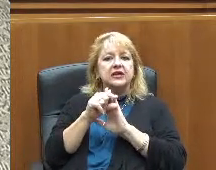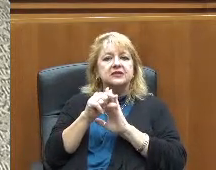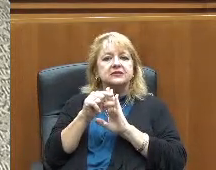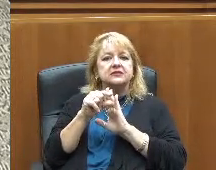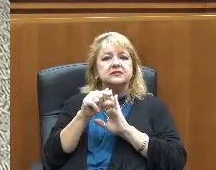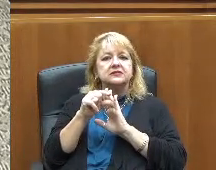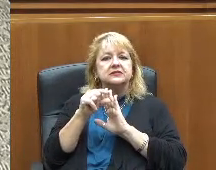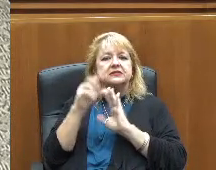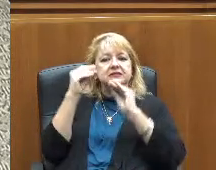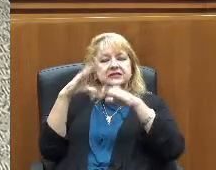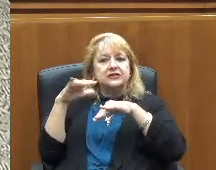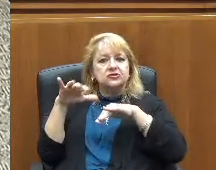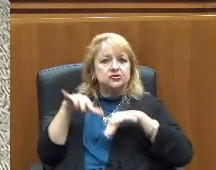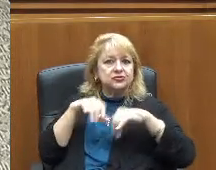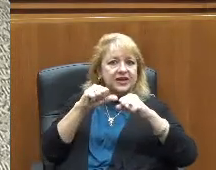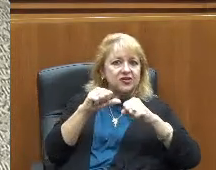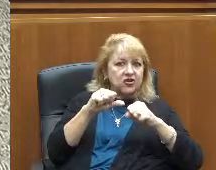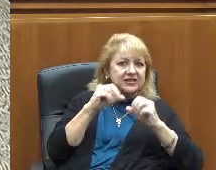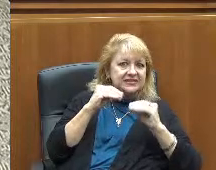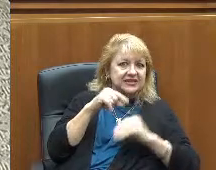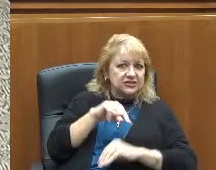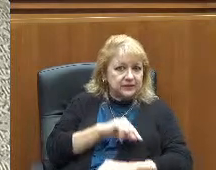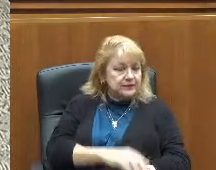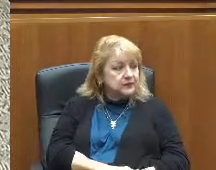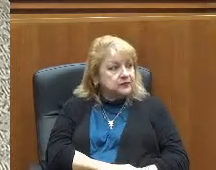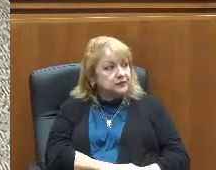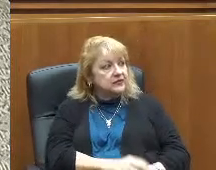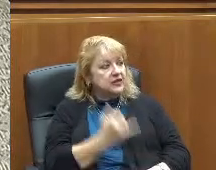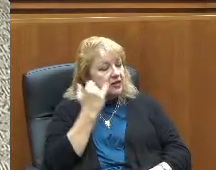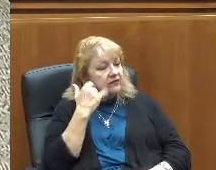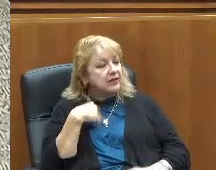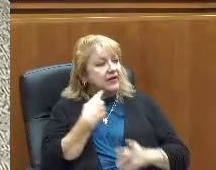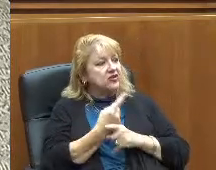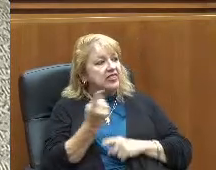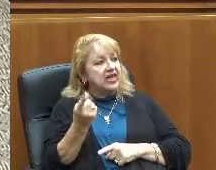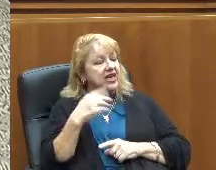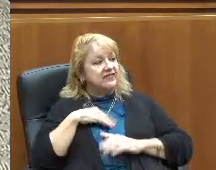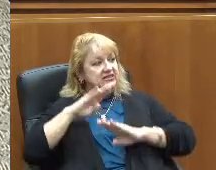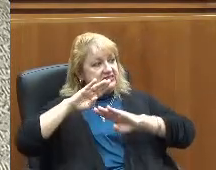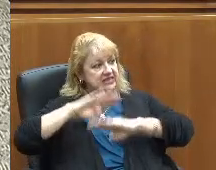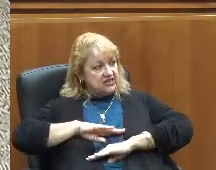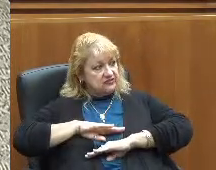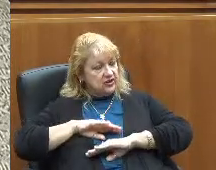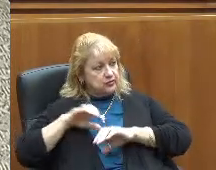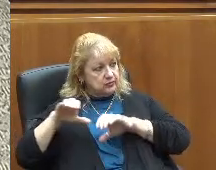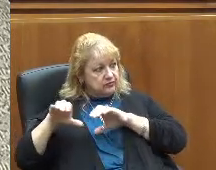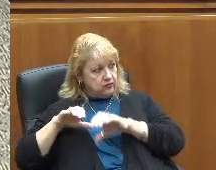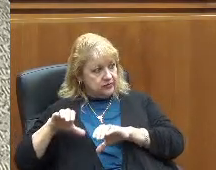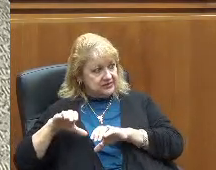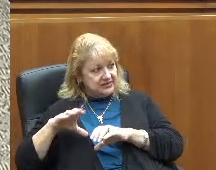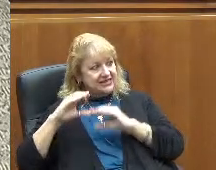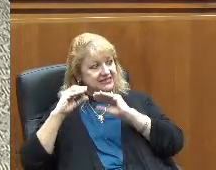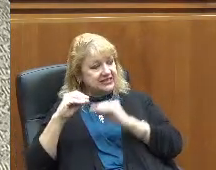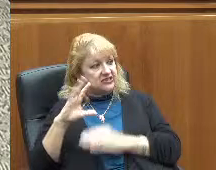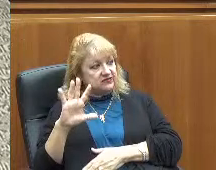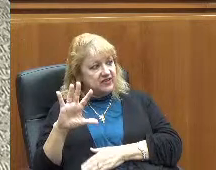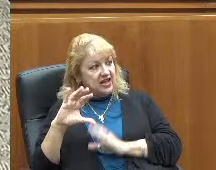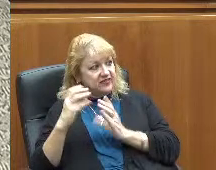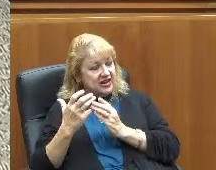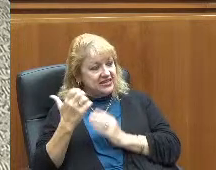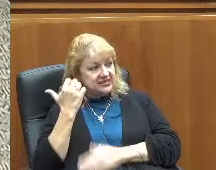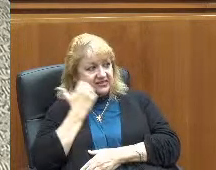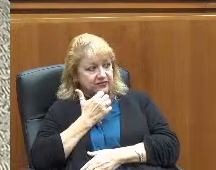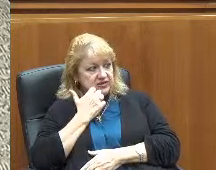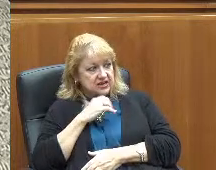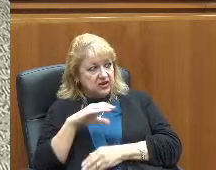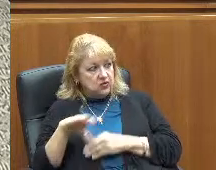school math. So Ms. Wolford, if I'm accurate, if they have satisfactory performance and they teach 5 classes a day, they would